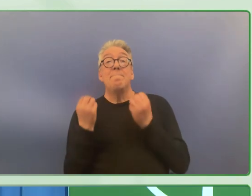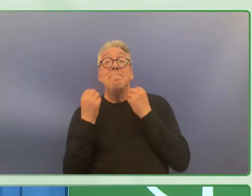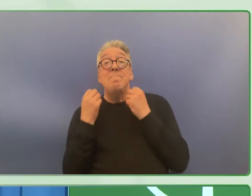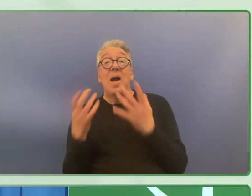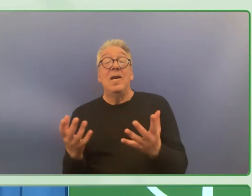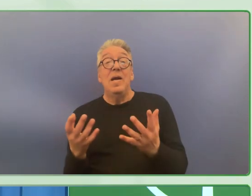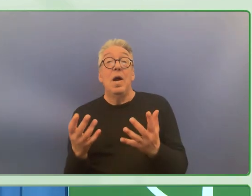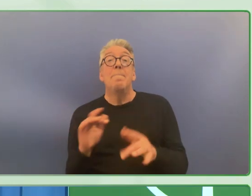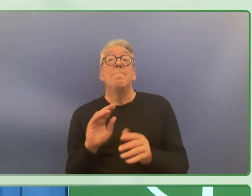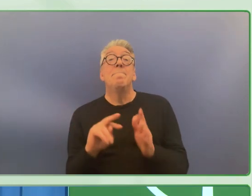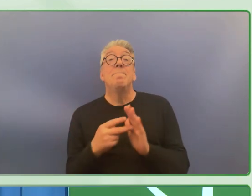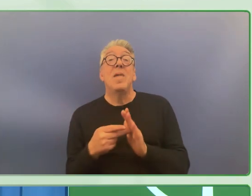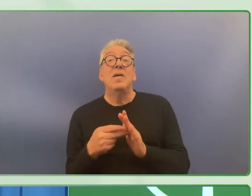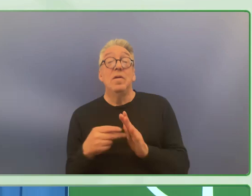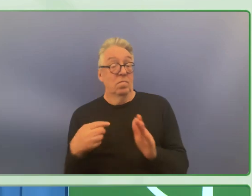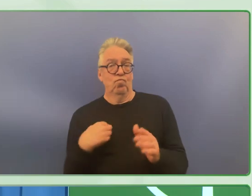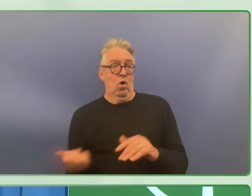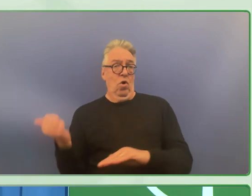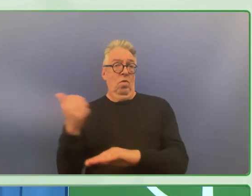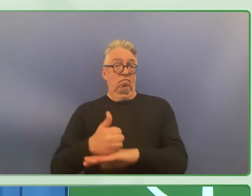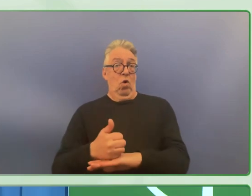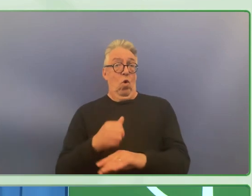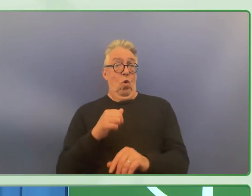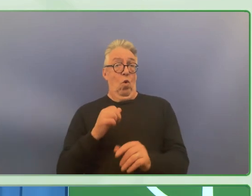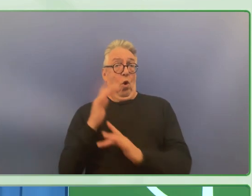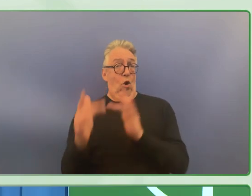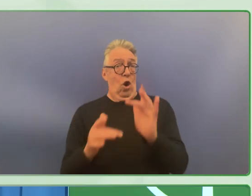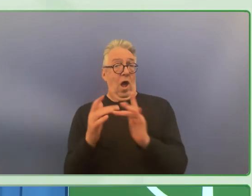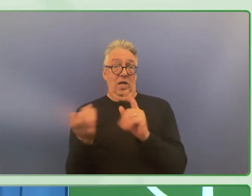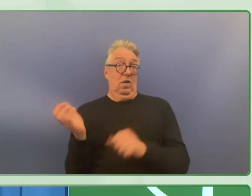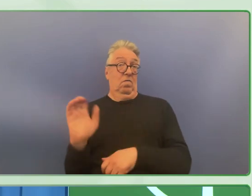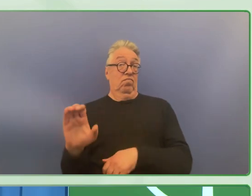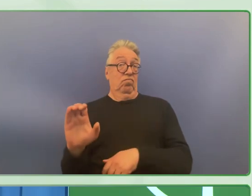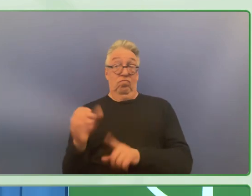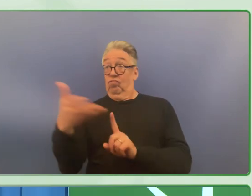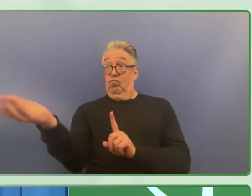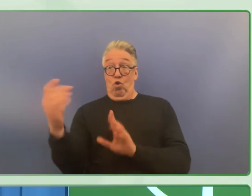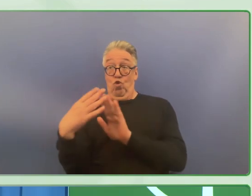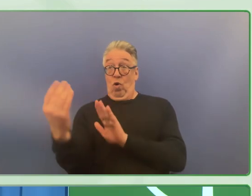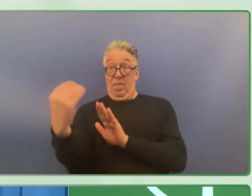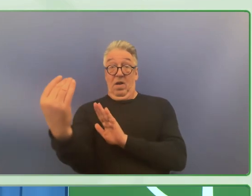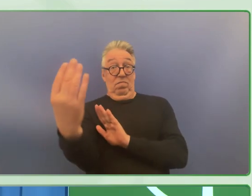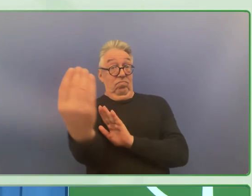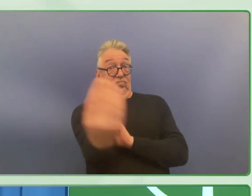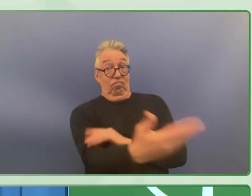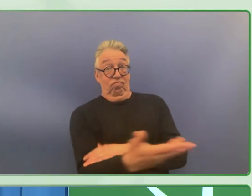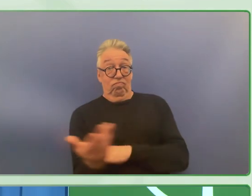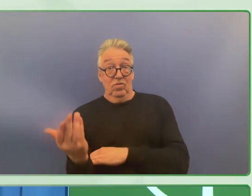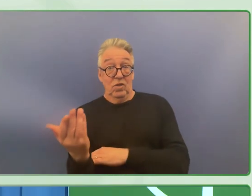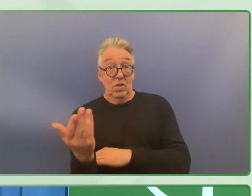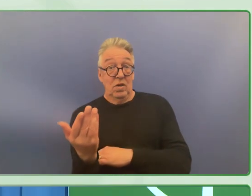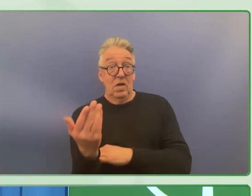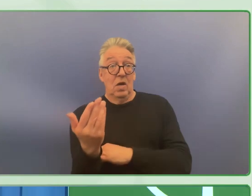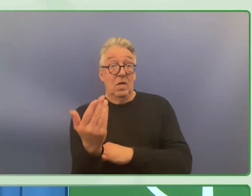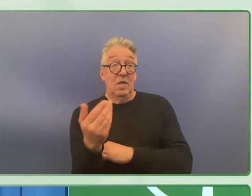others could download and use them. Creating such design files, product files, as you can see, is very challenging.